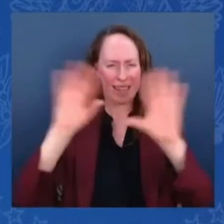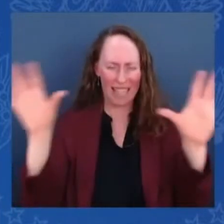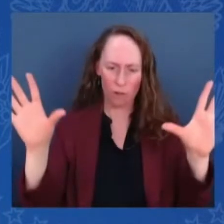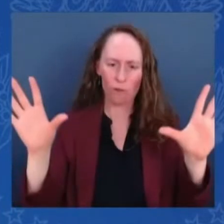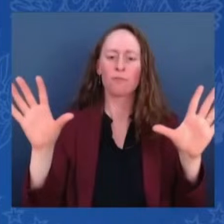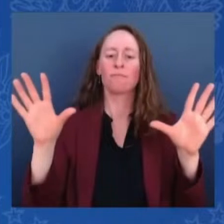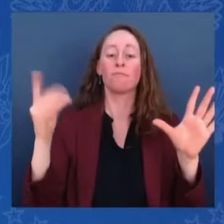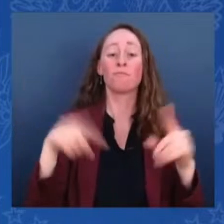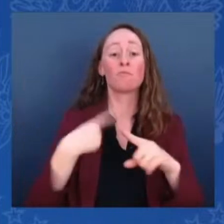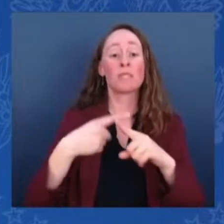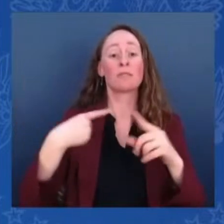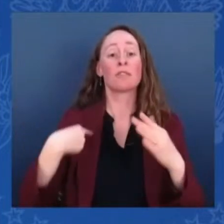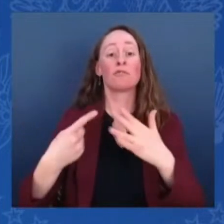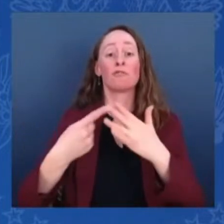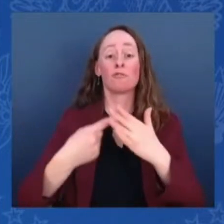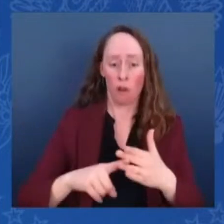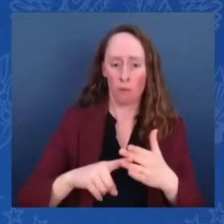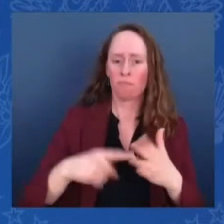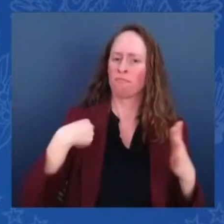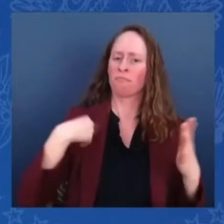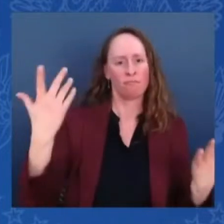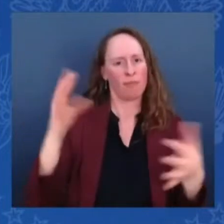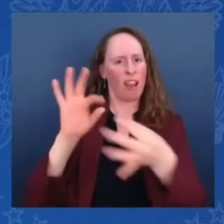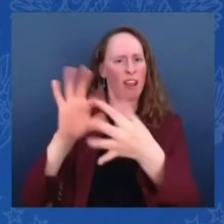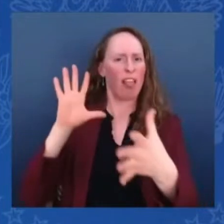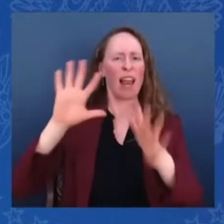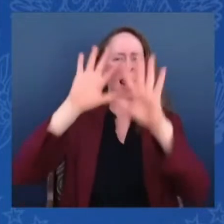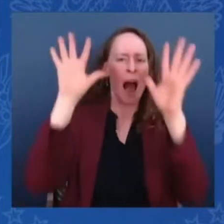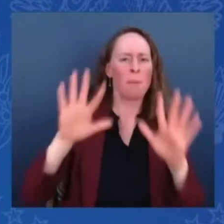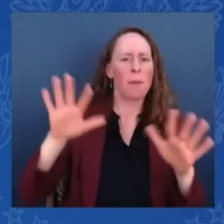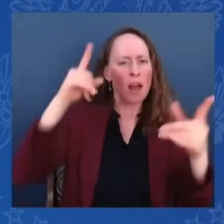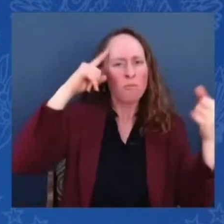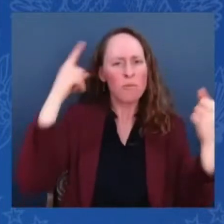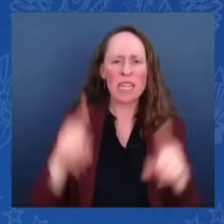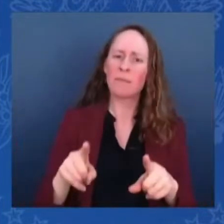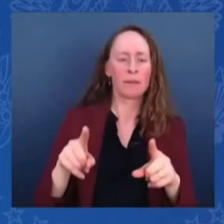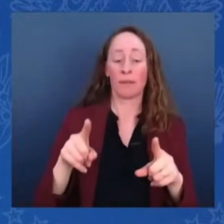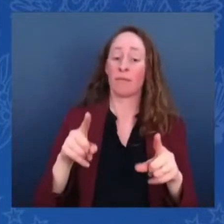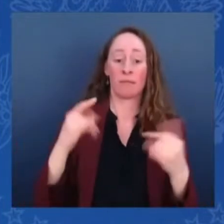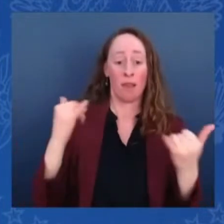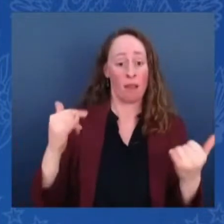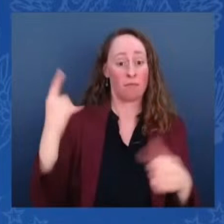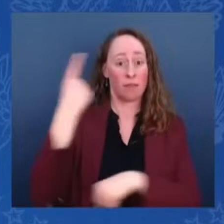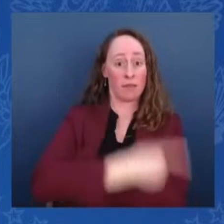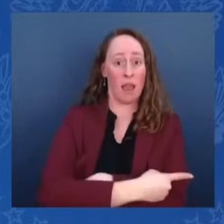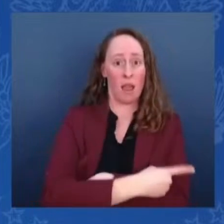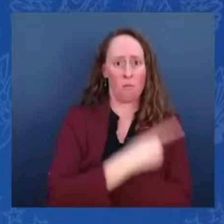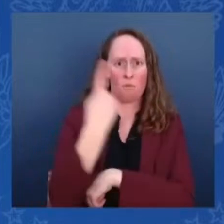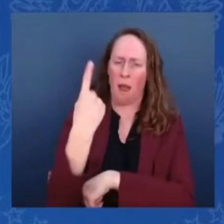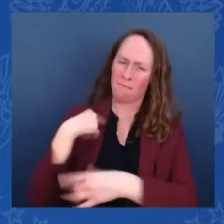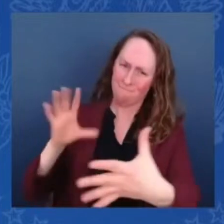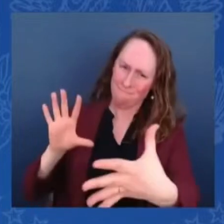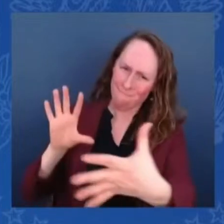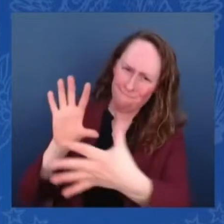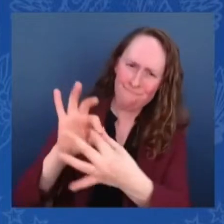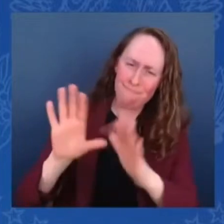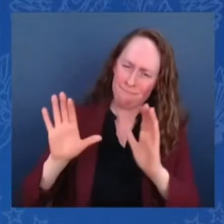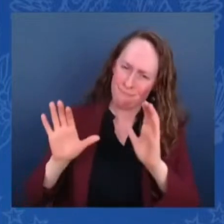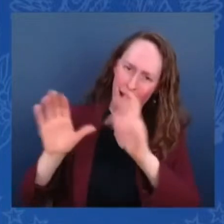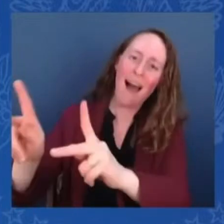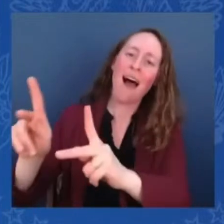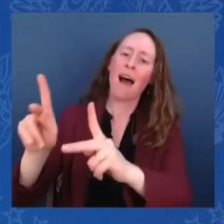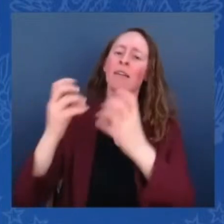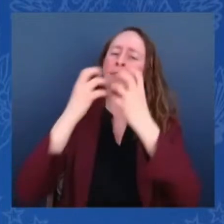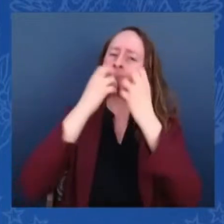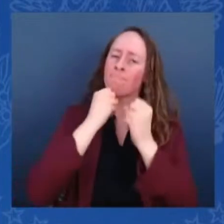Agreement. We announced on day one that we would join the Paris Accord, rejoin. And